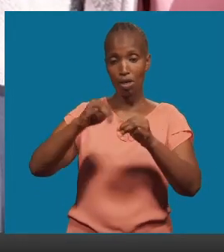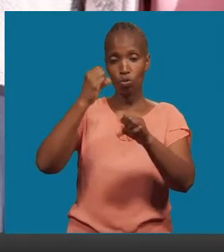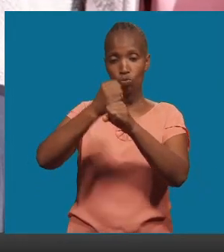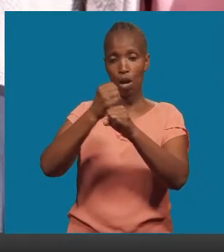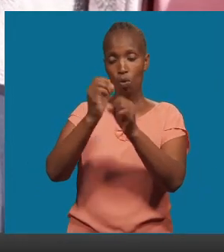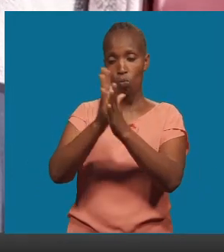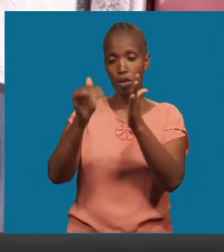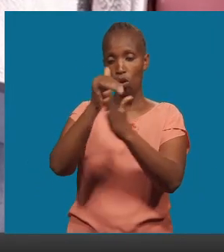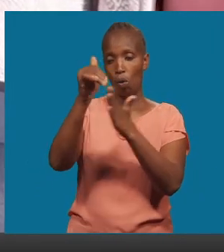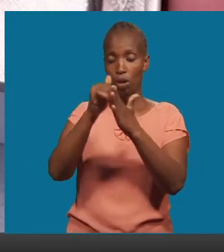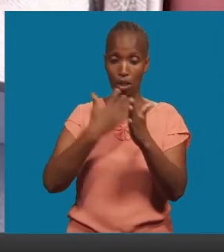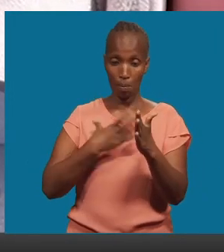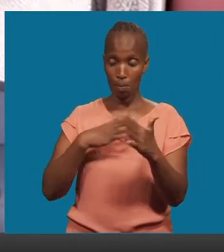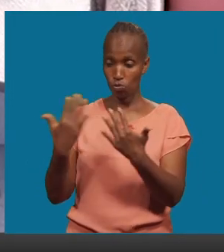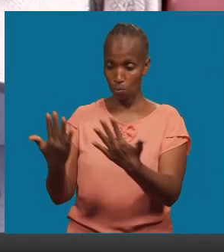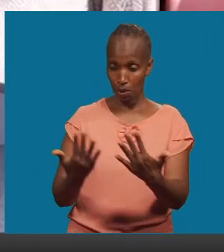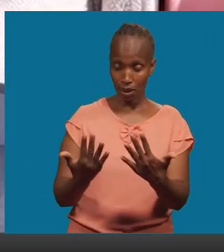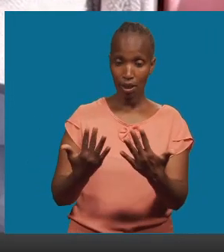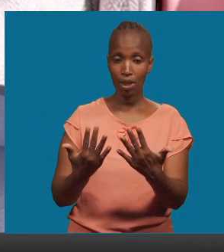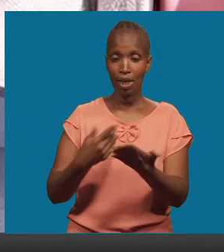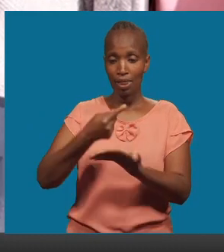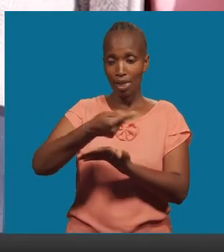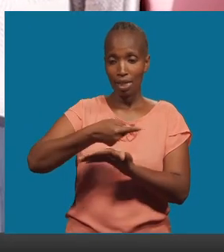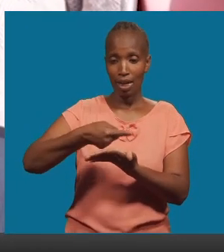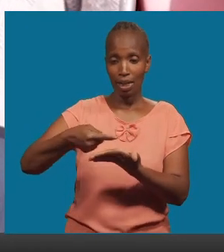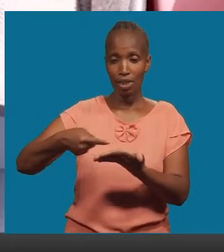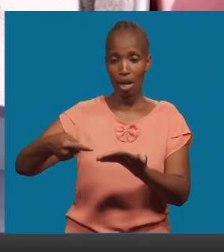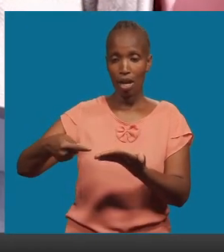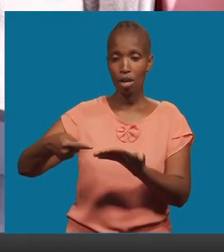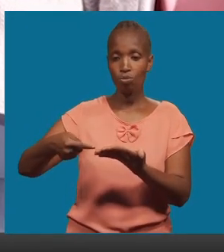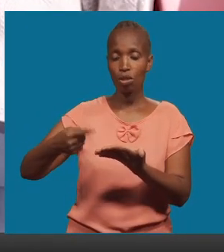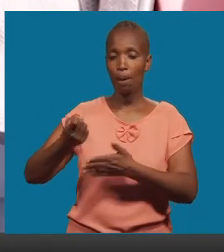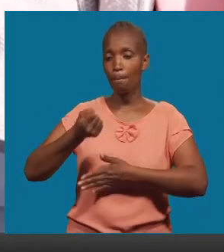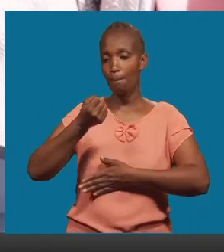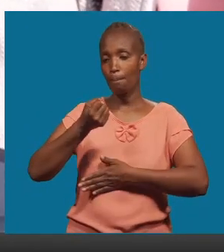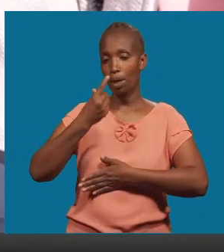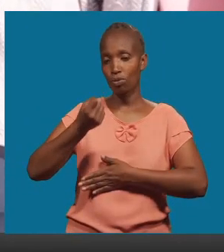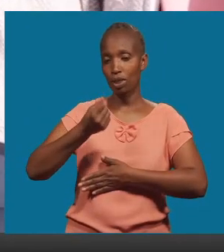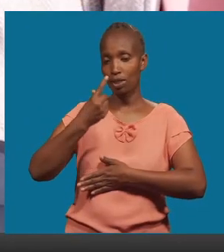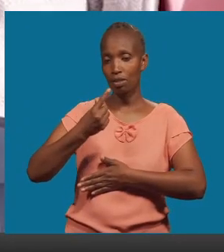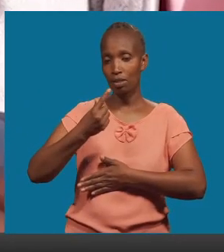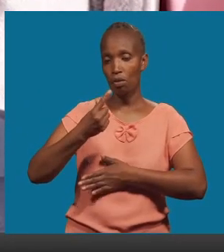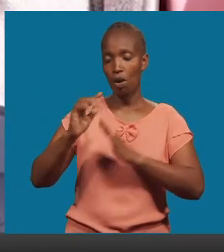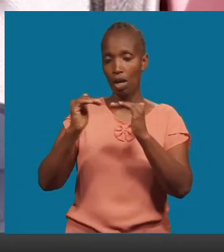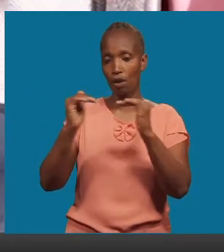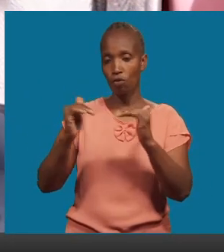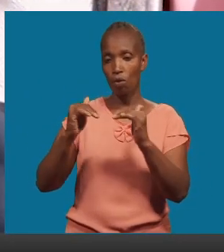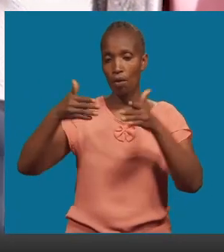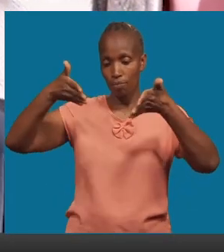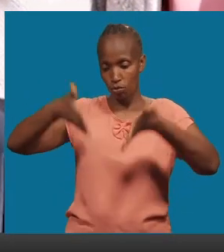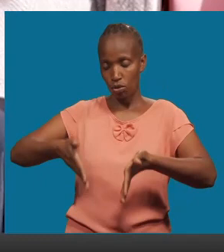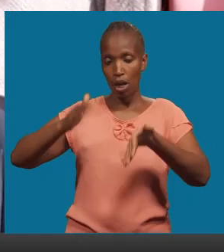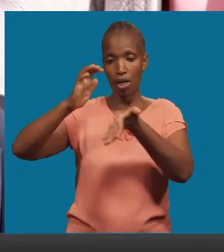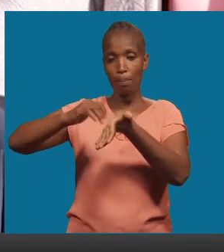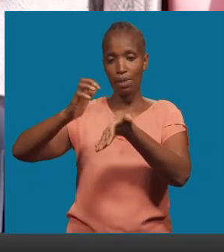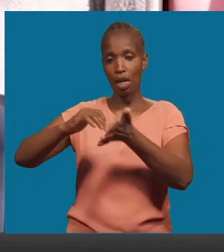long process before, but right now we have managed to work with all the stakeholders to bring the signature of Director of Medical Services to the county levels across the